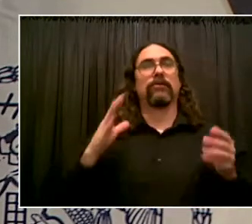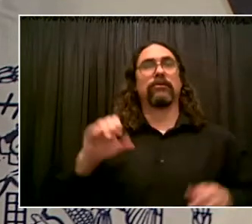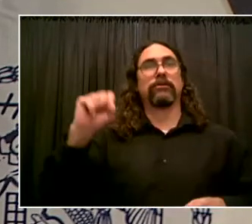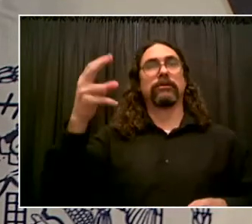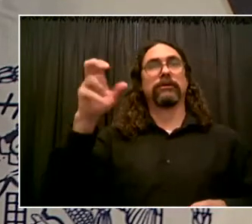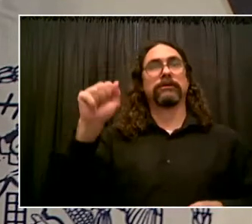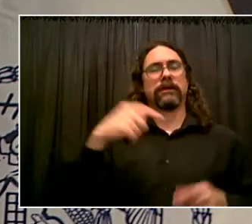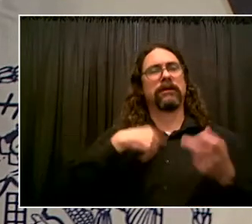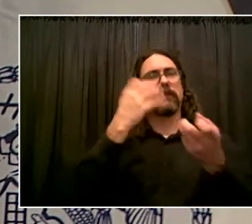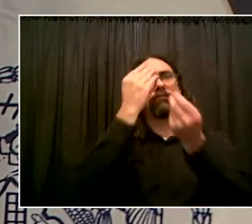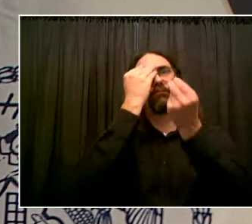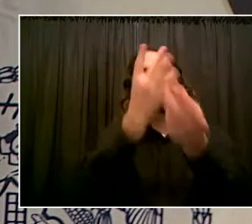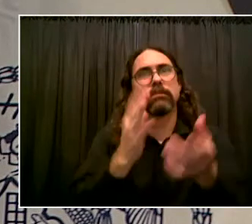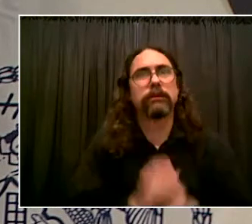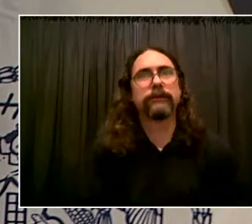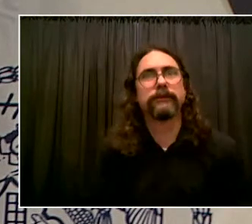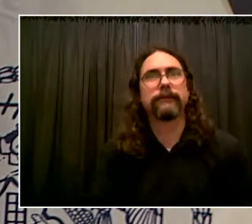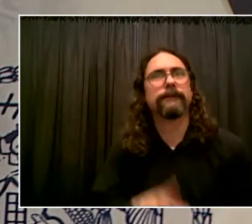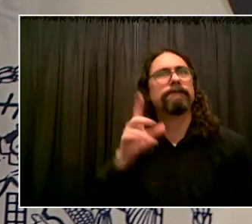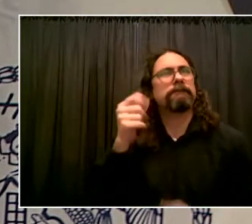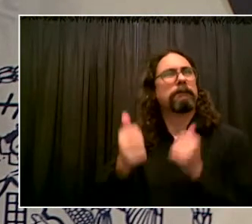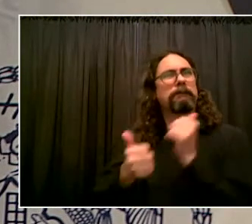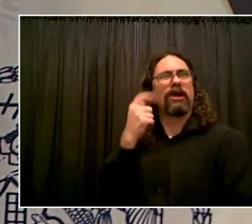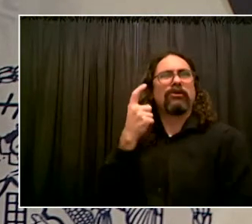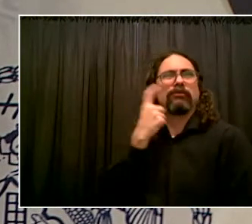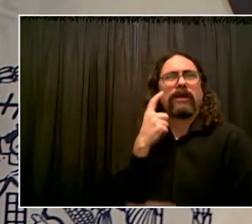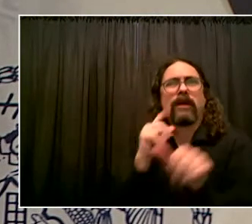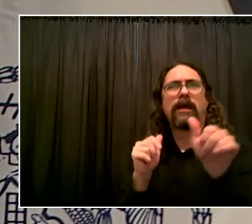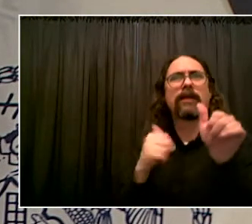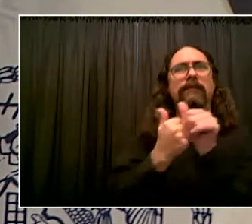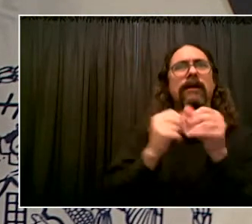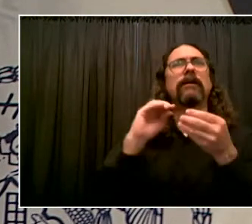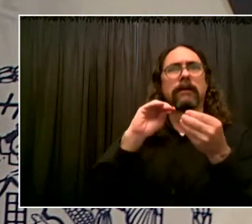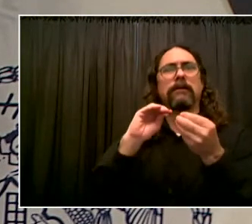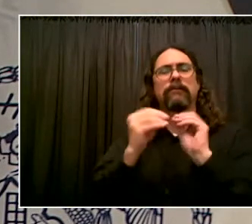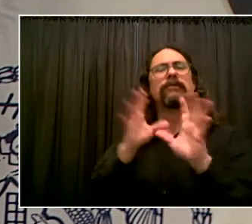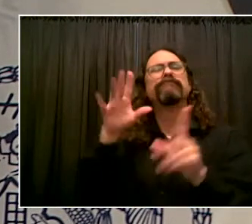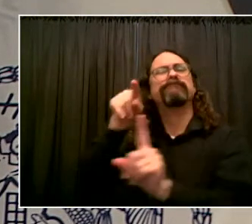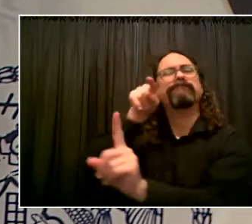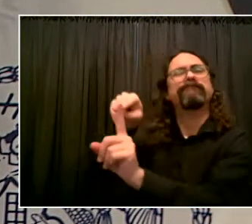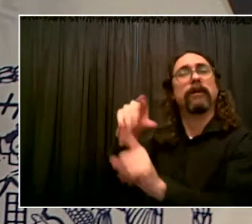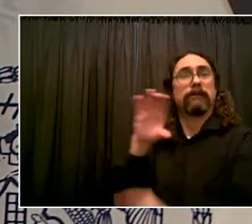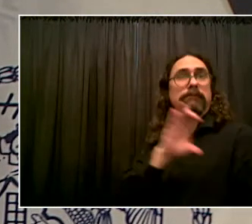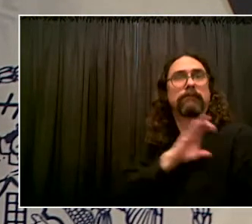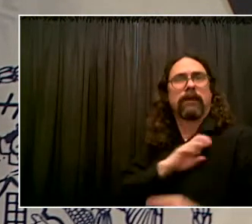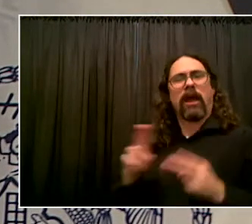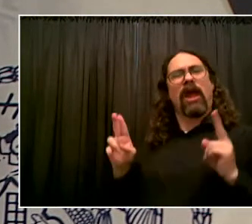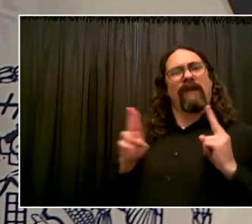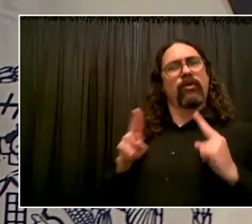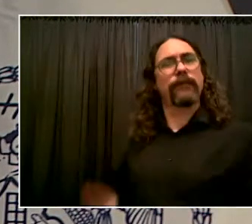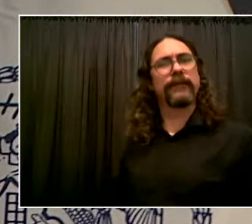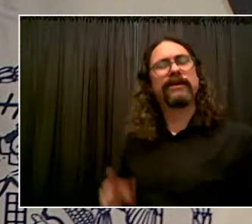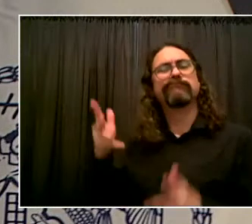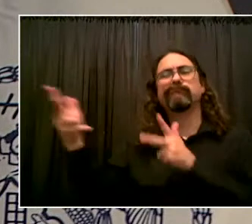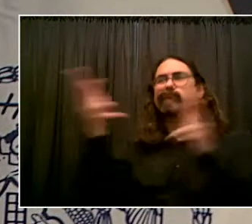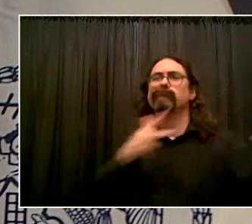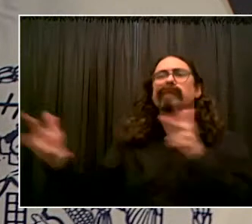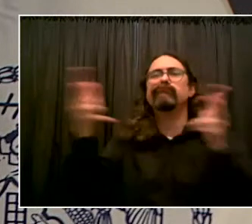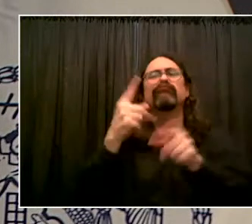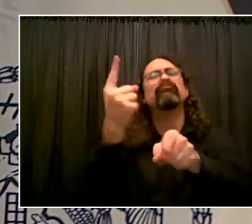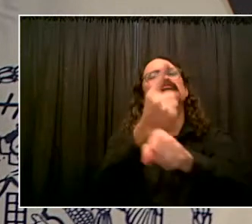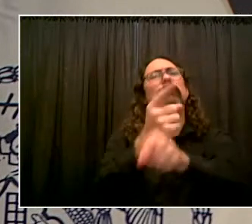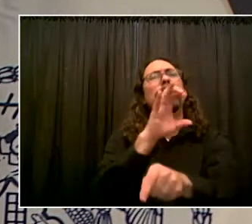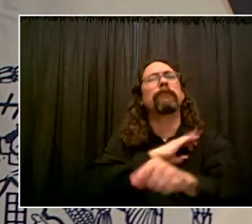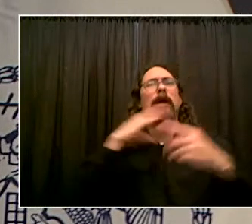side of the police department. We had 34 people placed on the no pay status as of this